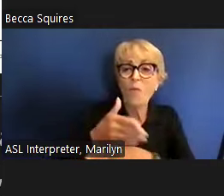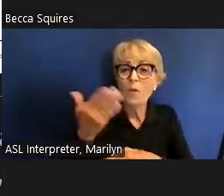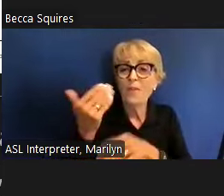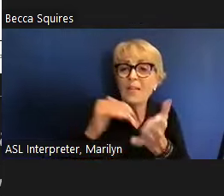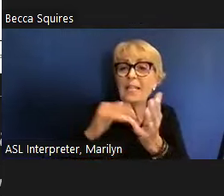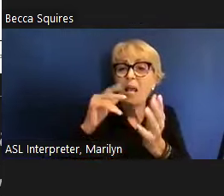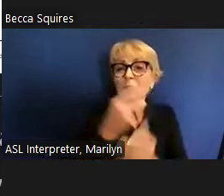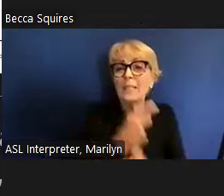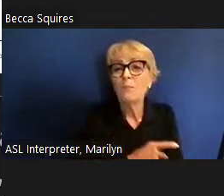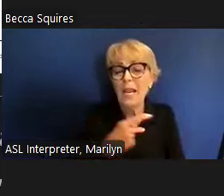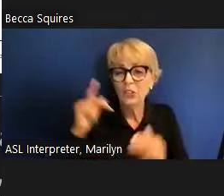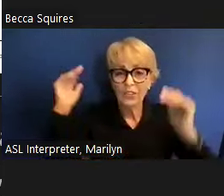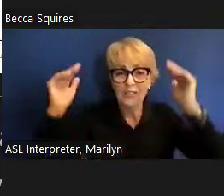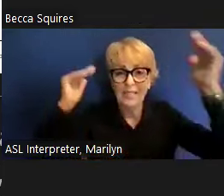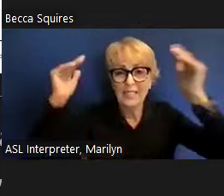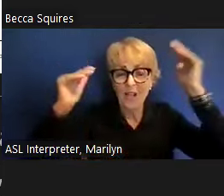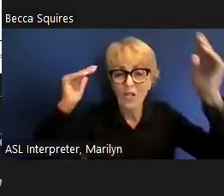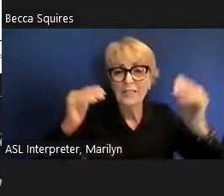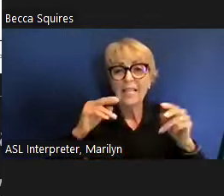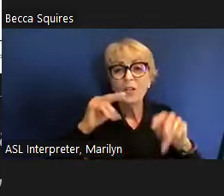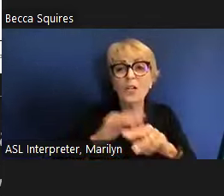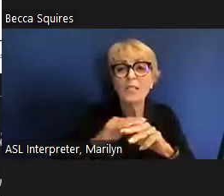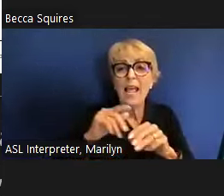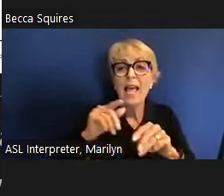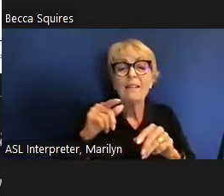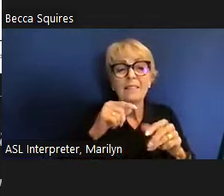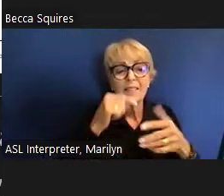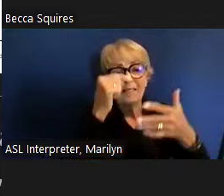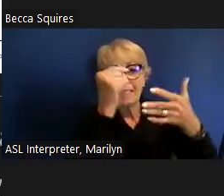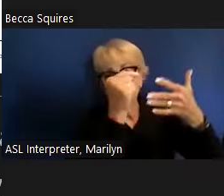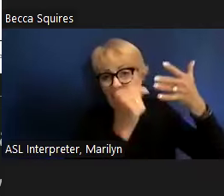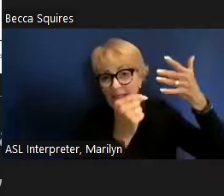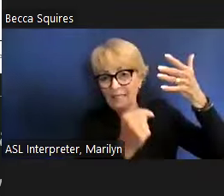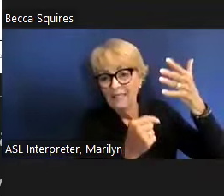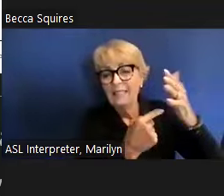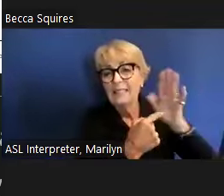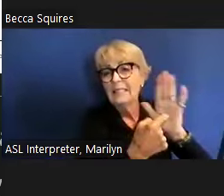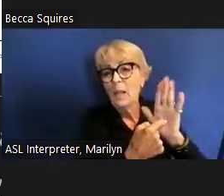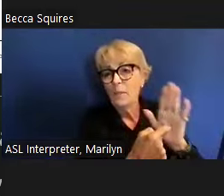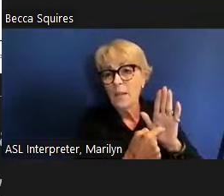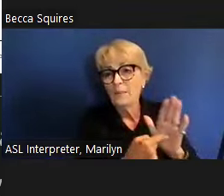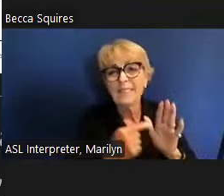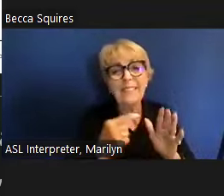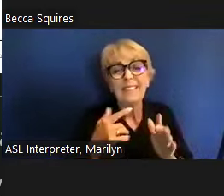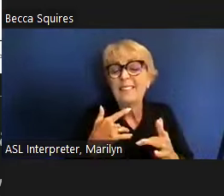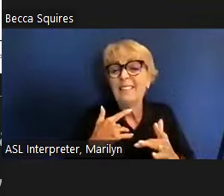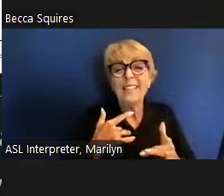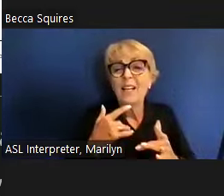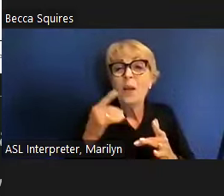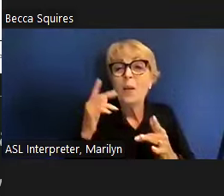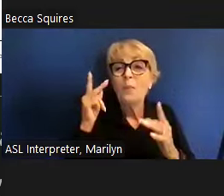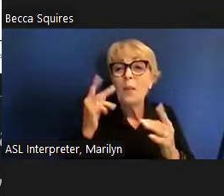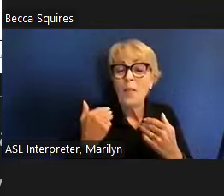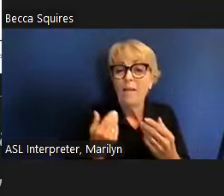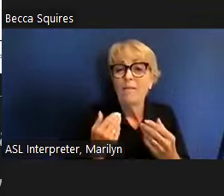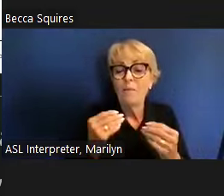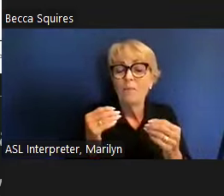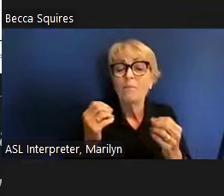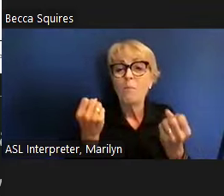are the adults. And we looked at a set of symptoms. And as I said, people usually don't have one symptom, they have multiple